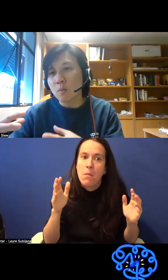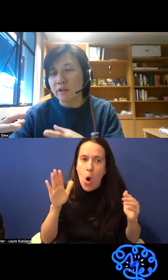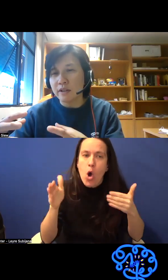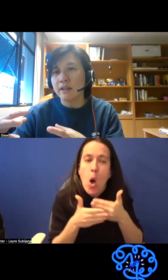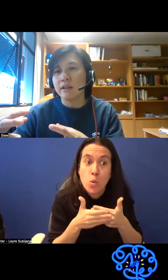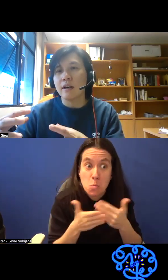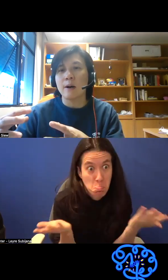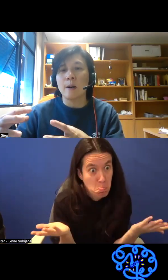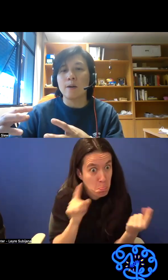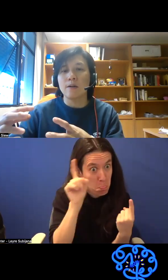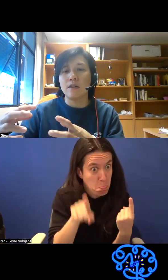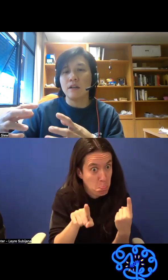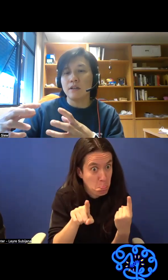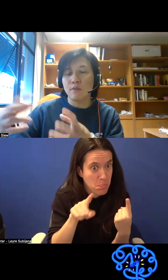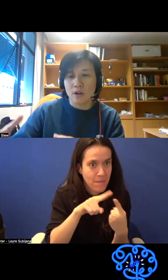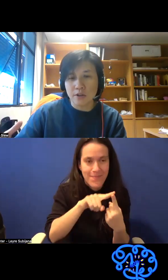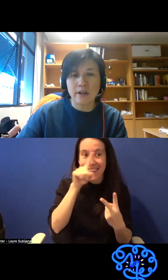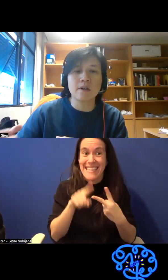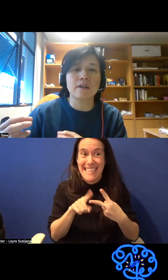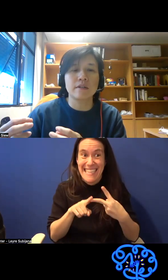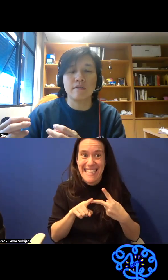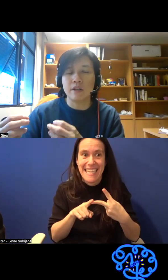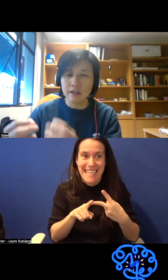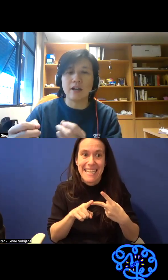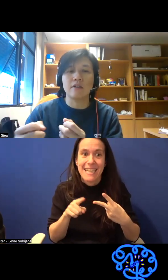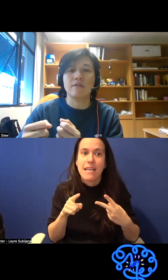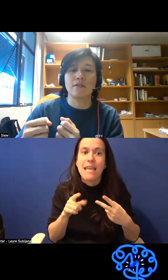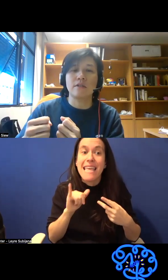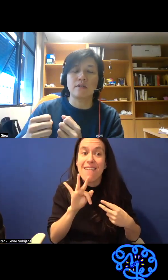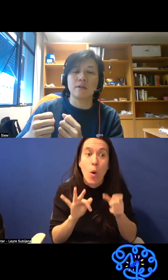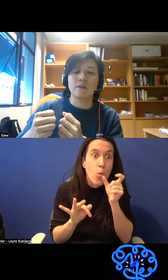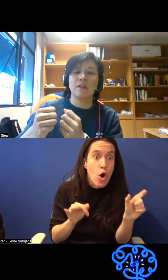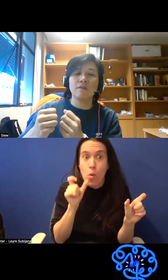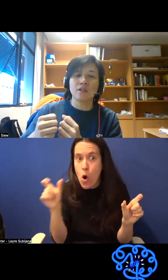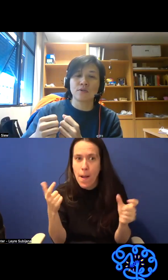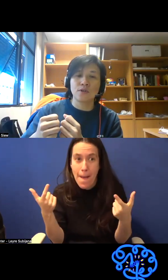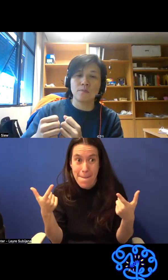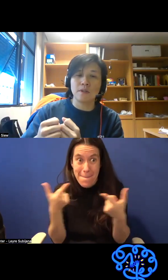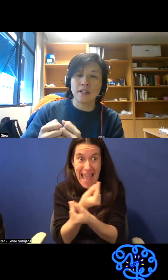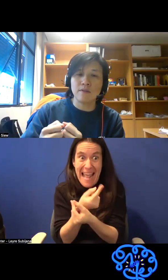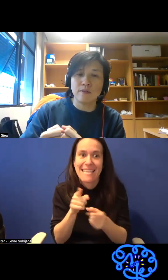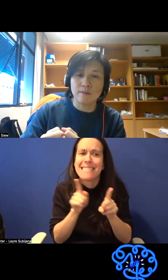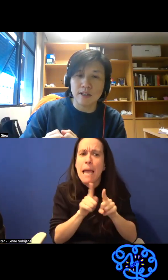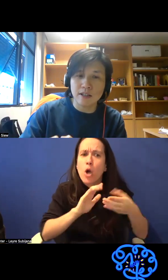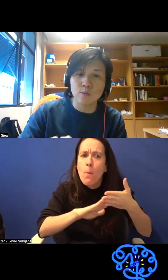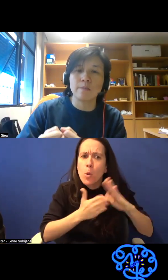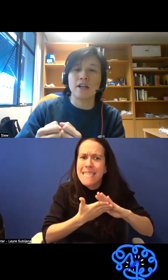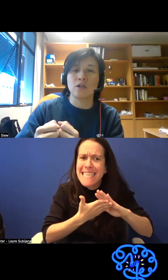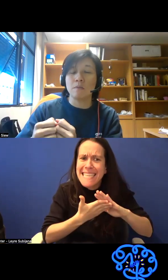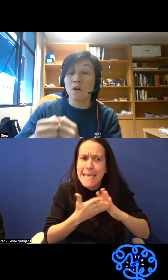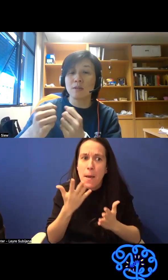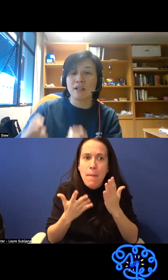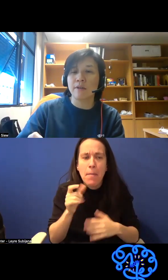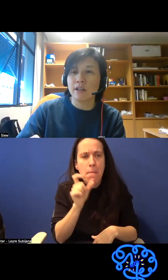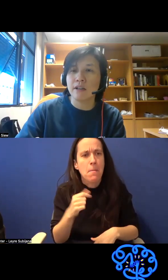same community in the phonological network, we think that the individuals should perceive these word pairs